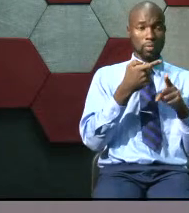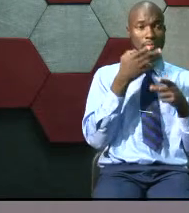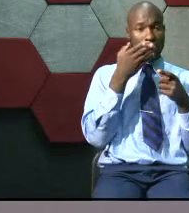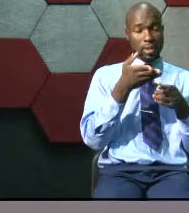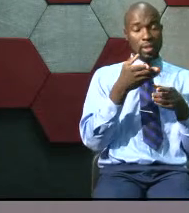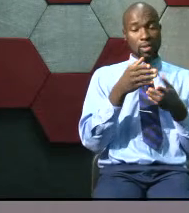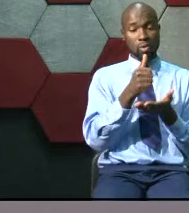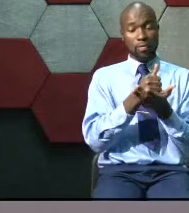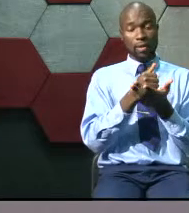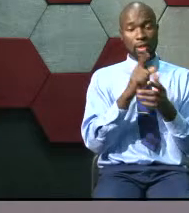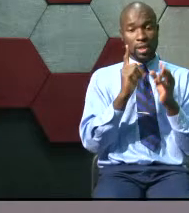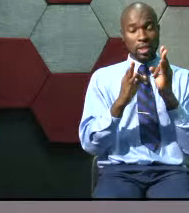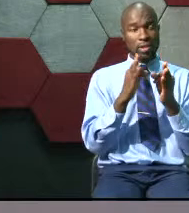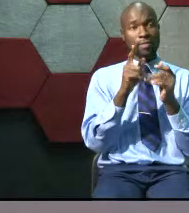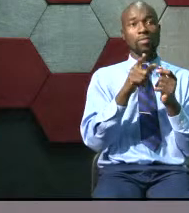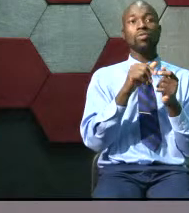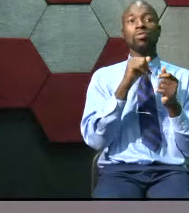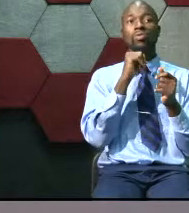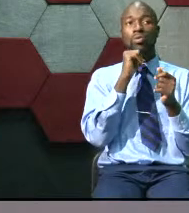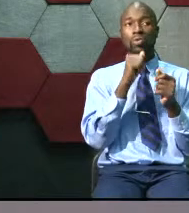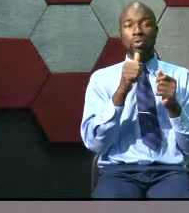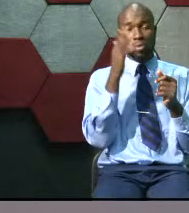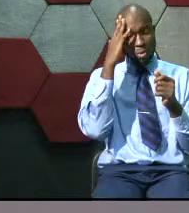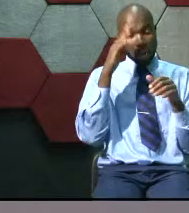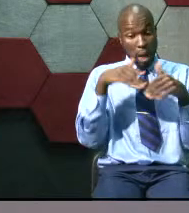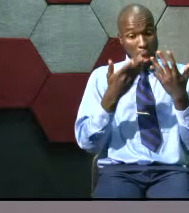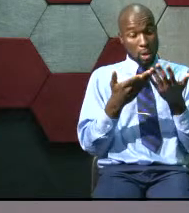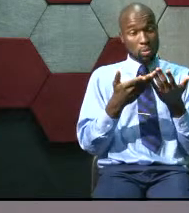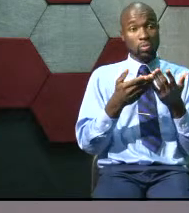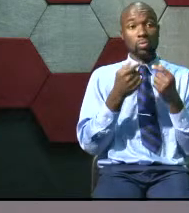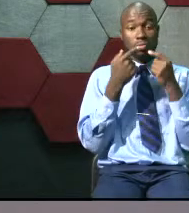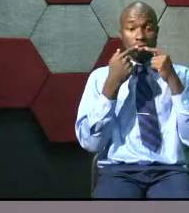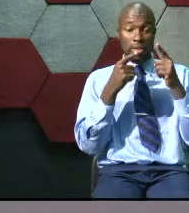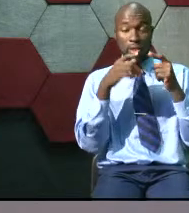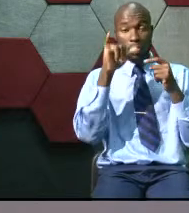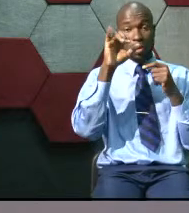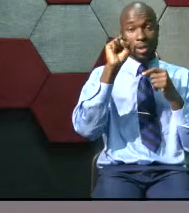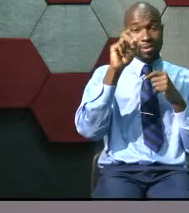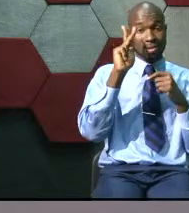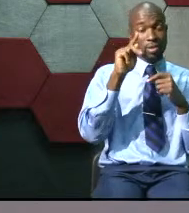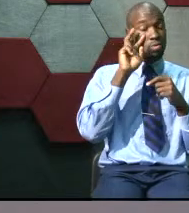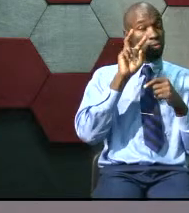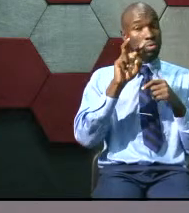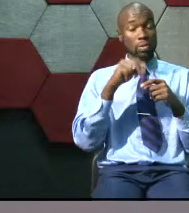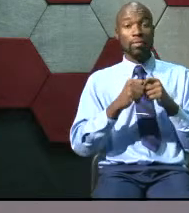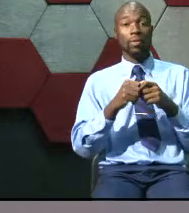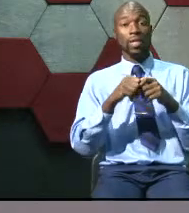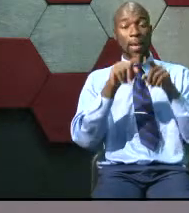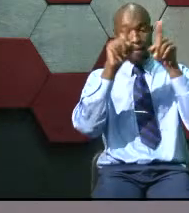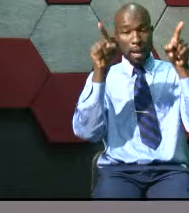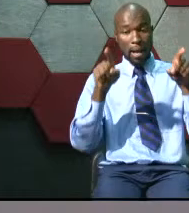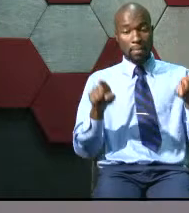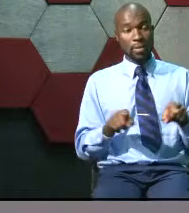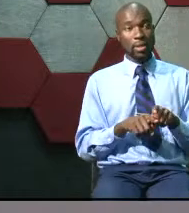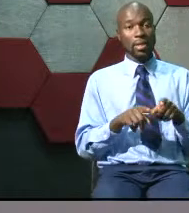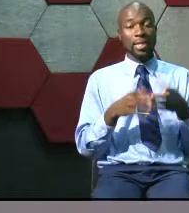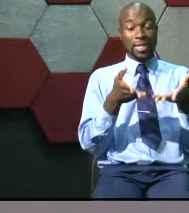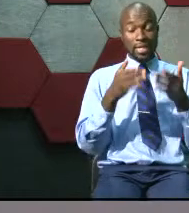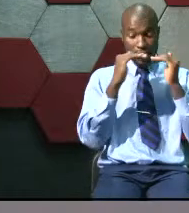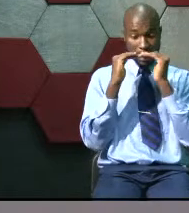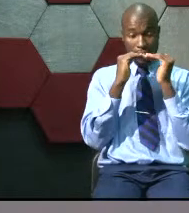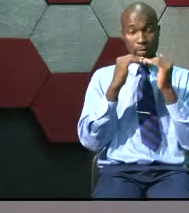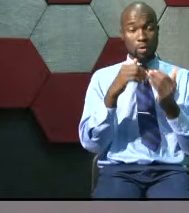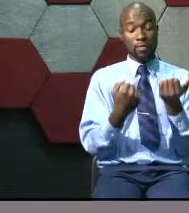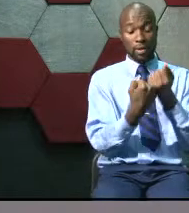YSK and you're not sure how to spell YSK in Google Maps, look for Concern Worldwide. Where you find them, you will find us. That is the level of support